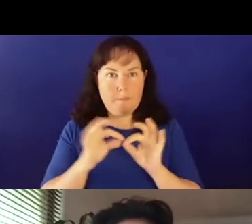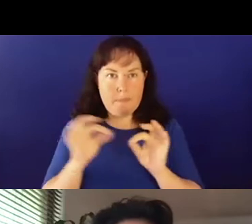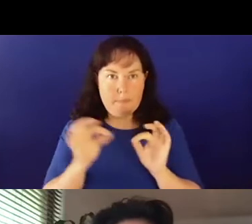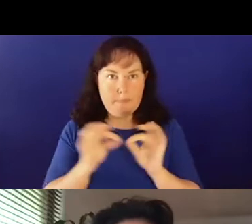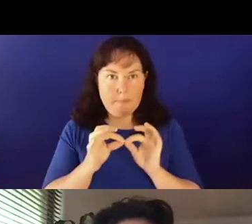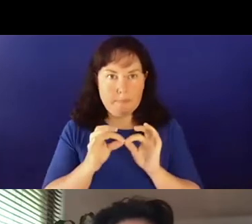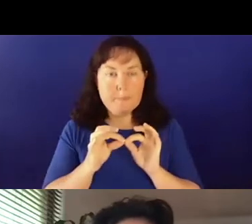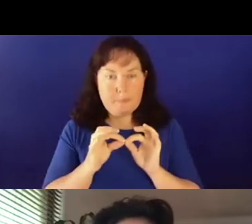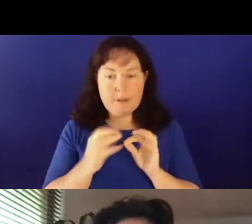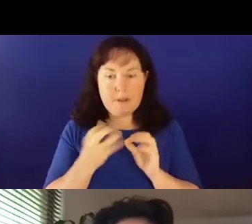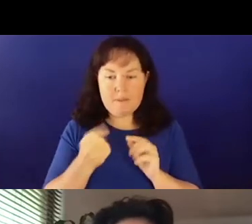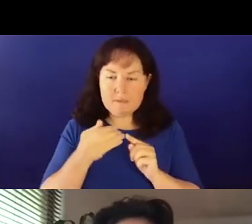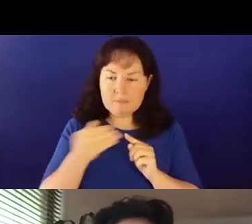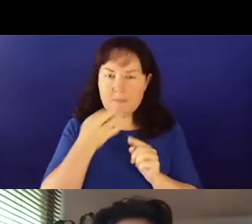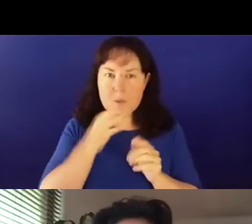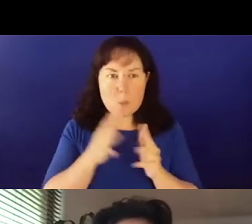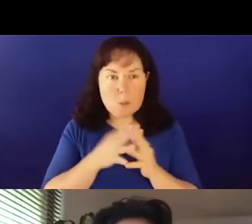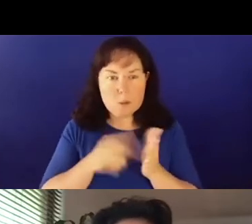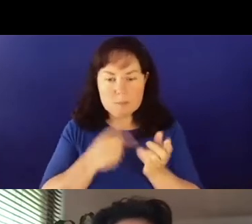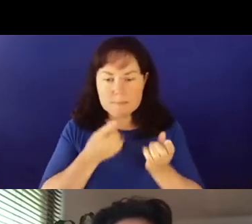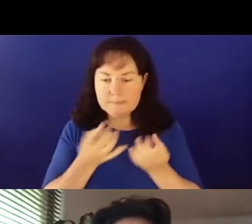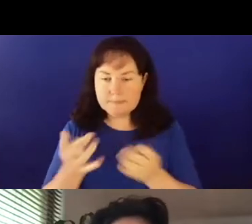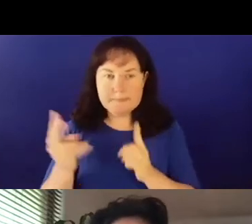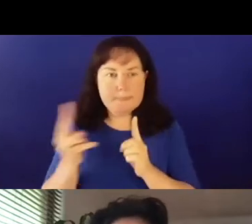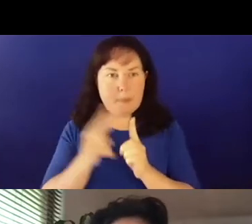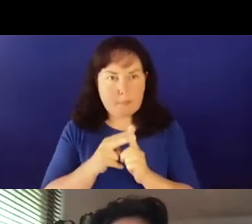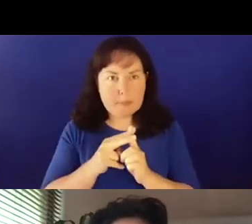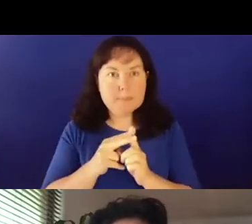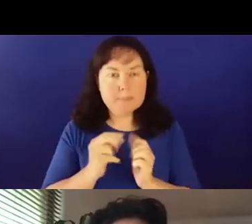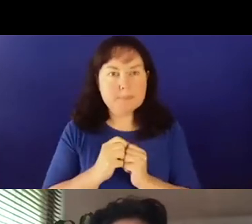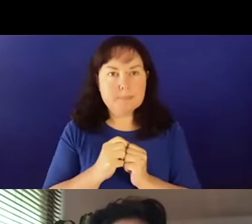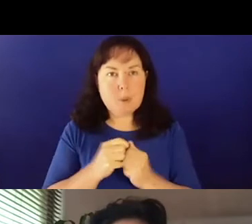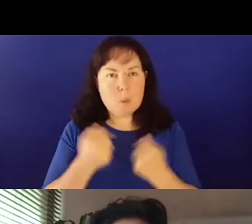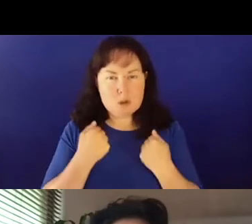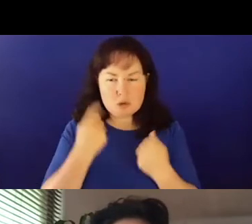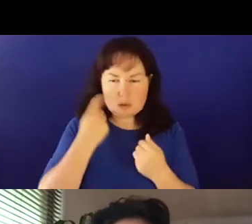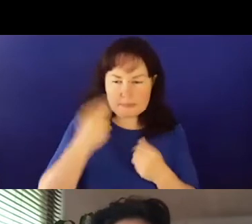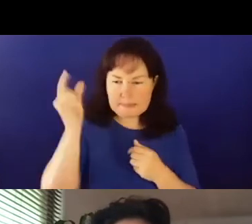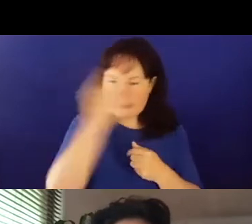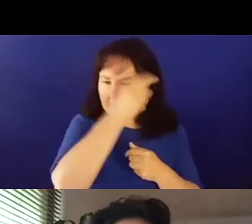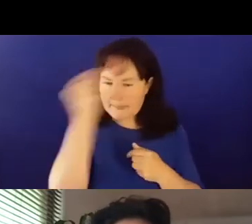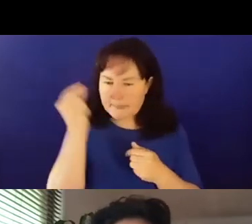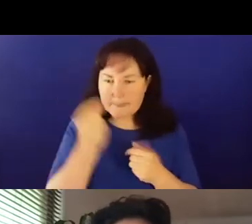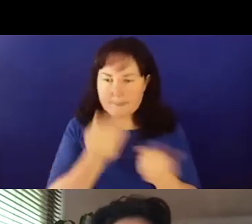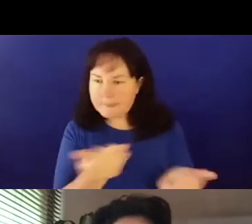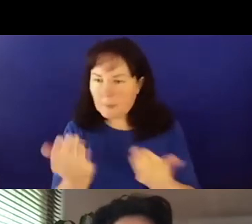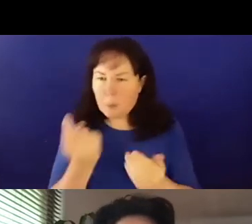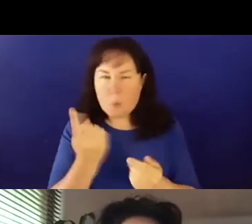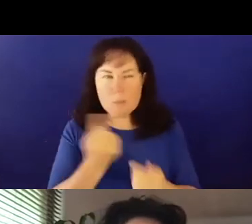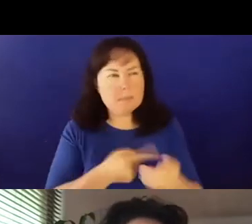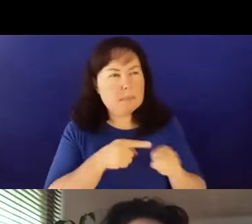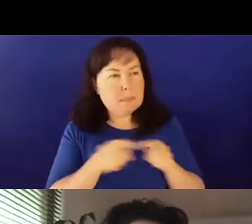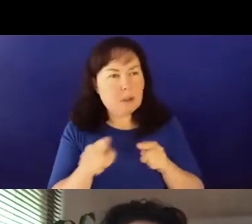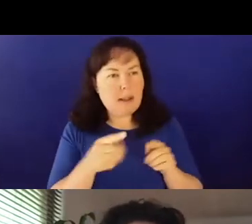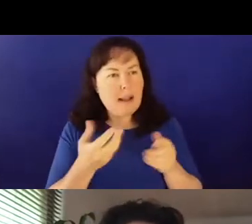order. It is aimed at historically excluded or underrepresented creatives in the screen sector, and is seen as, I guess, an